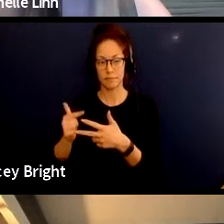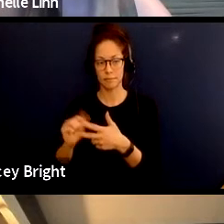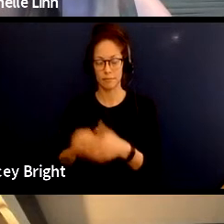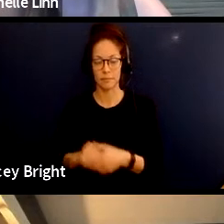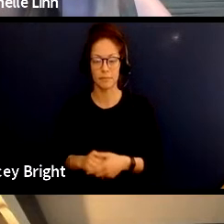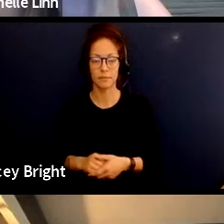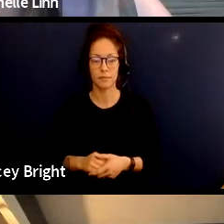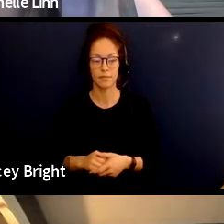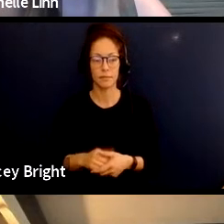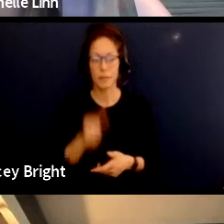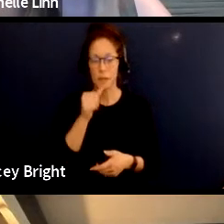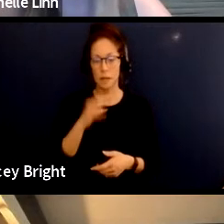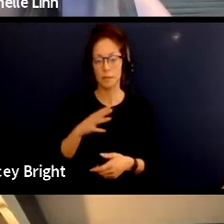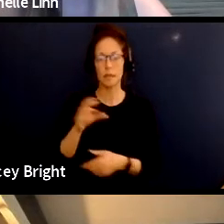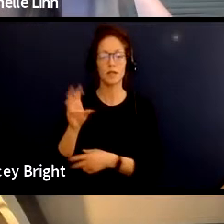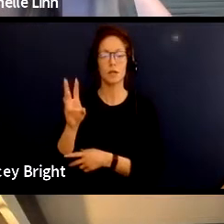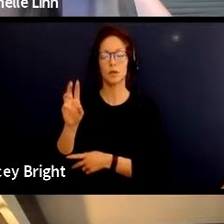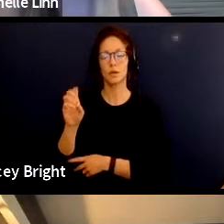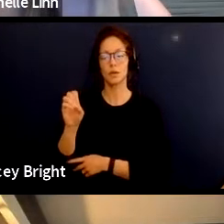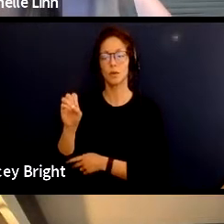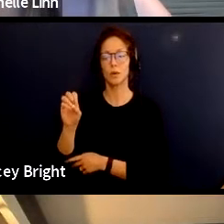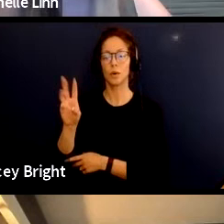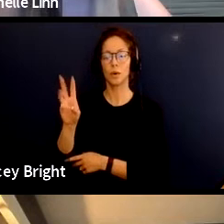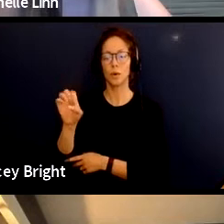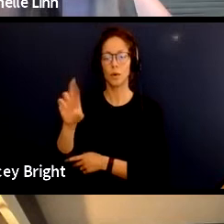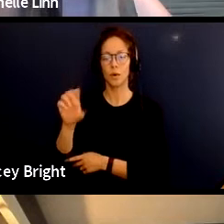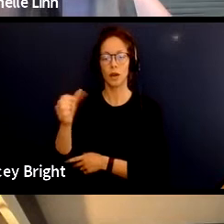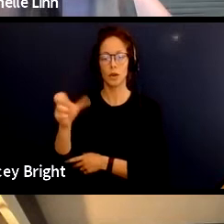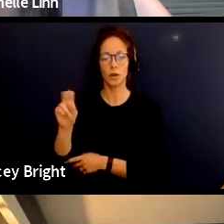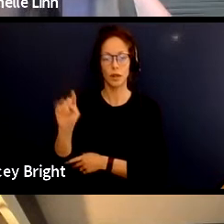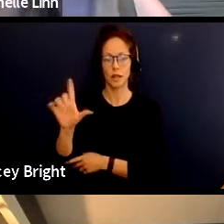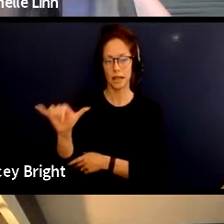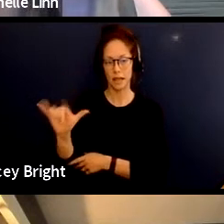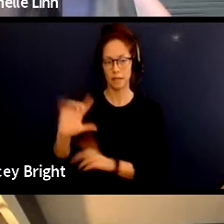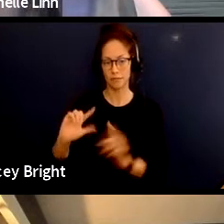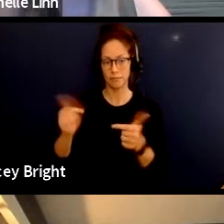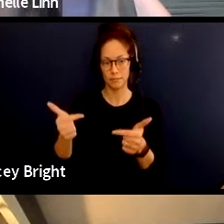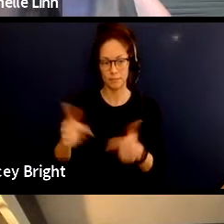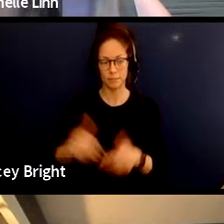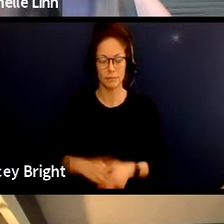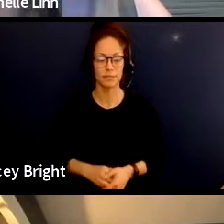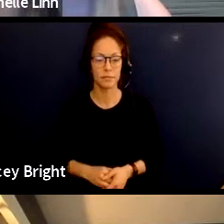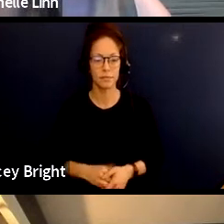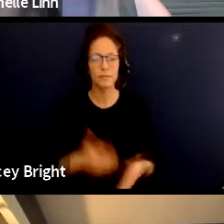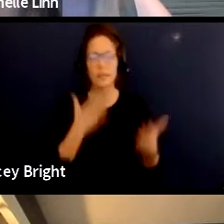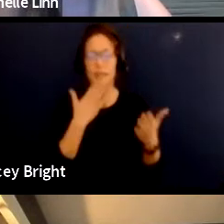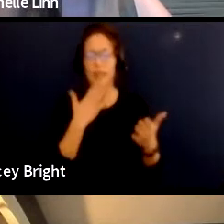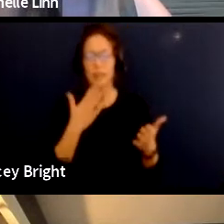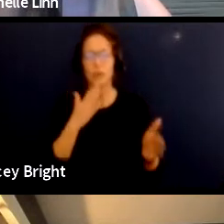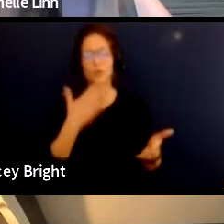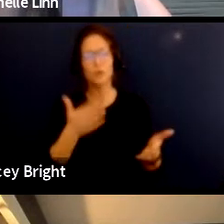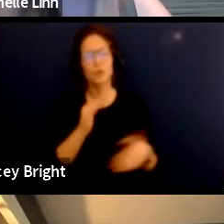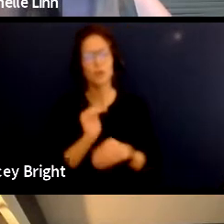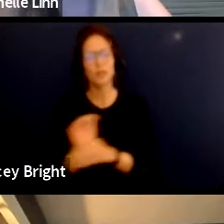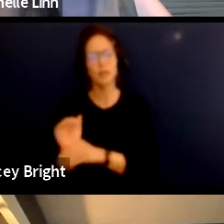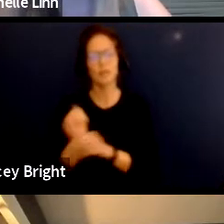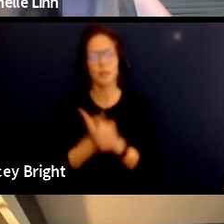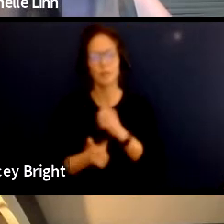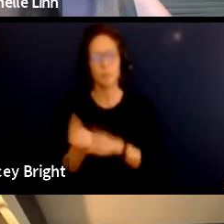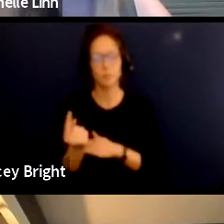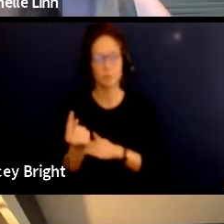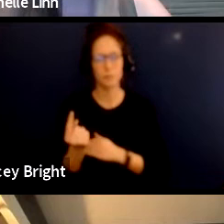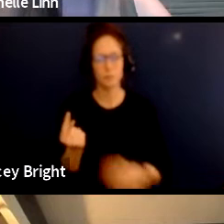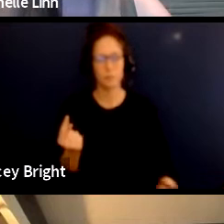Mrs. Rangalee, your microphone is enabled. Thank you. Good evening, school board and